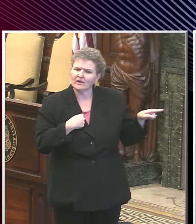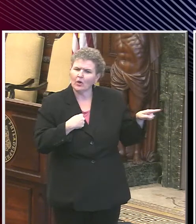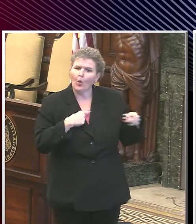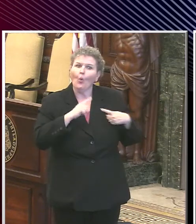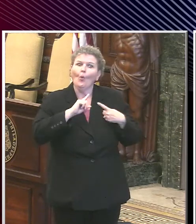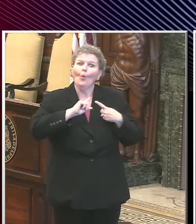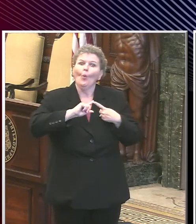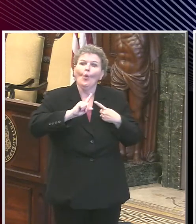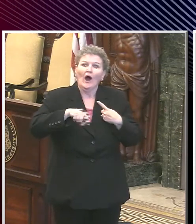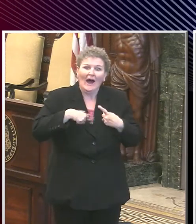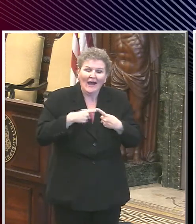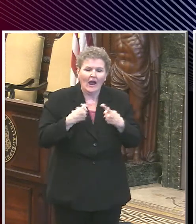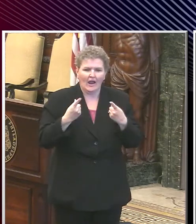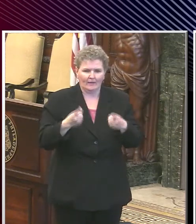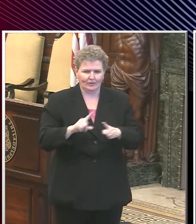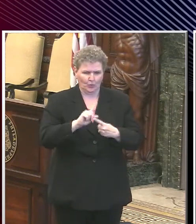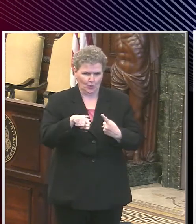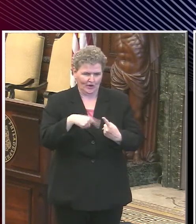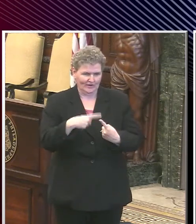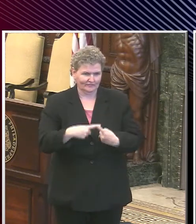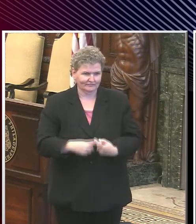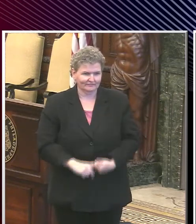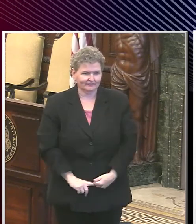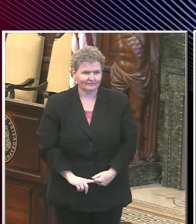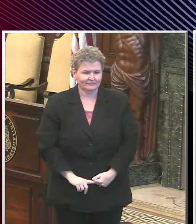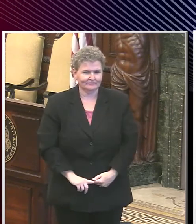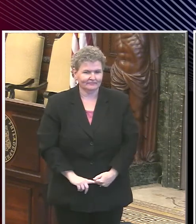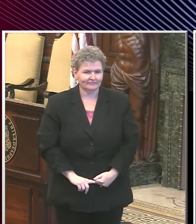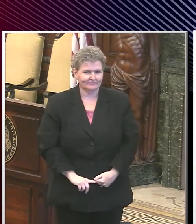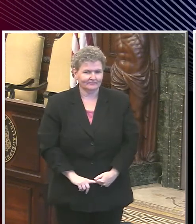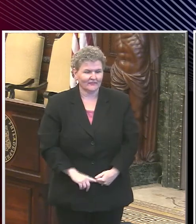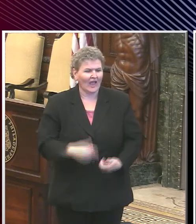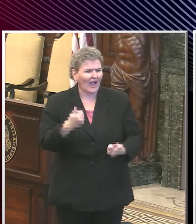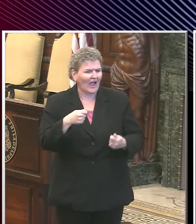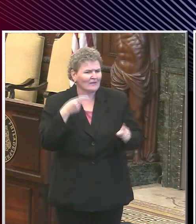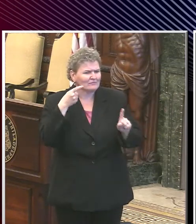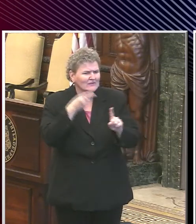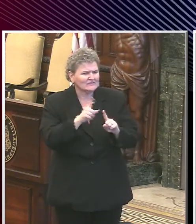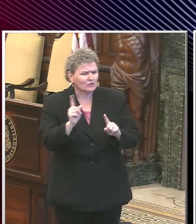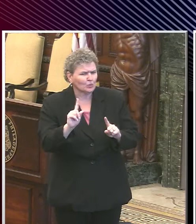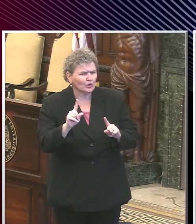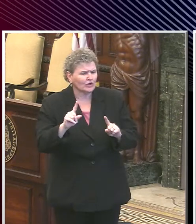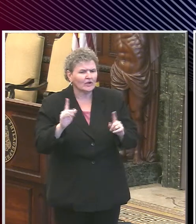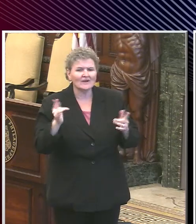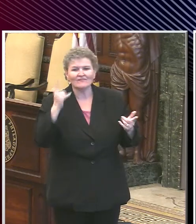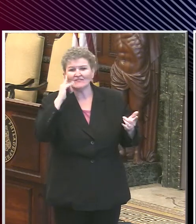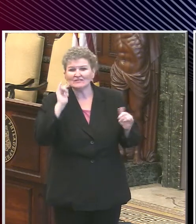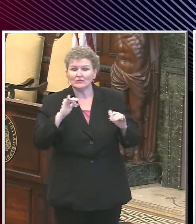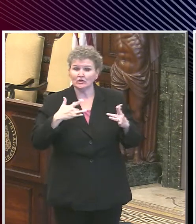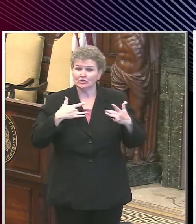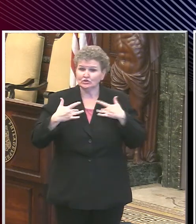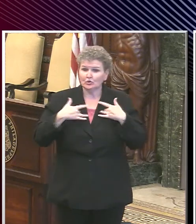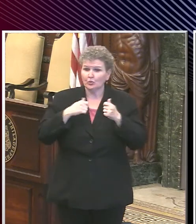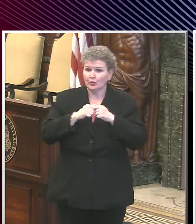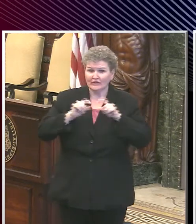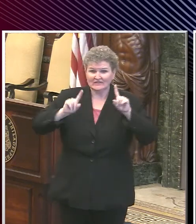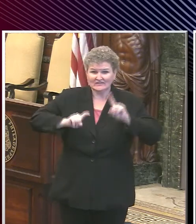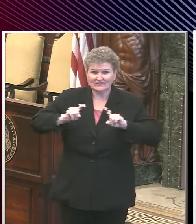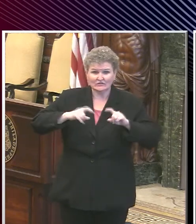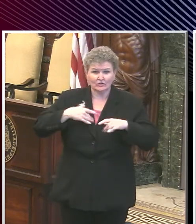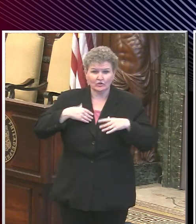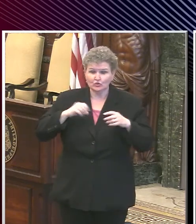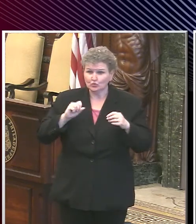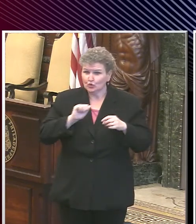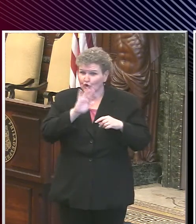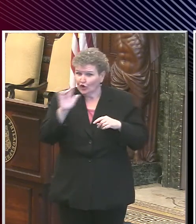it was, in particular, because is there a concern that you were tested too early and that's